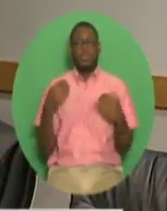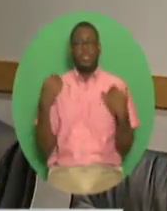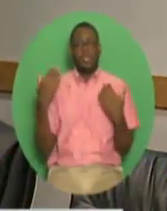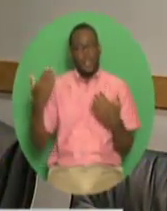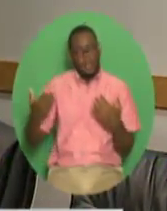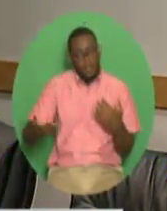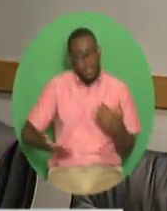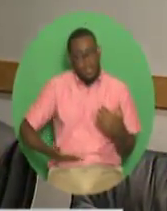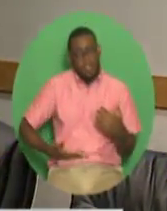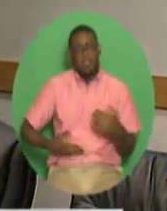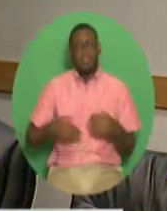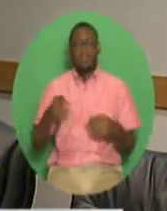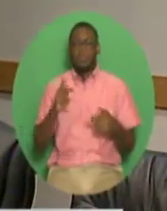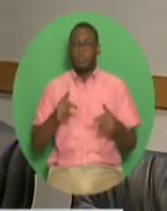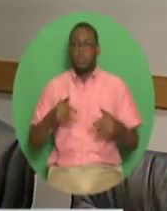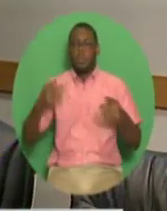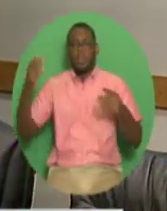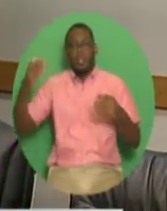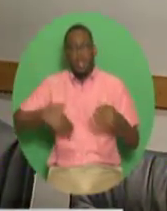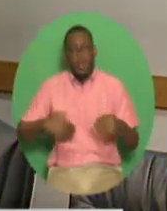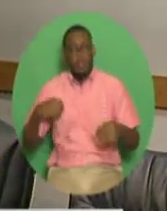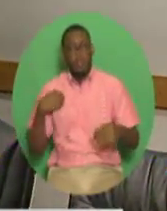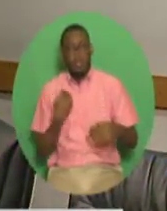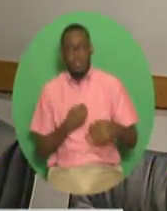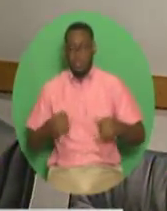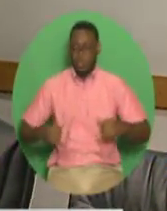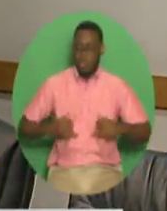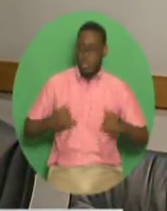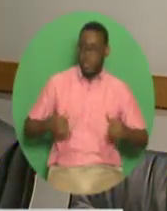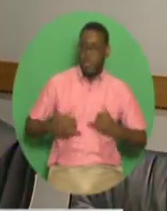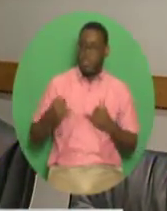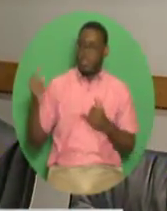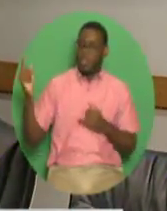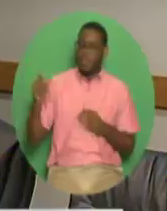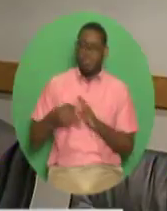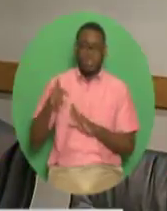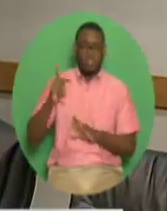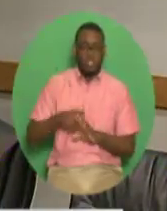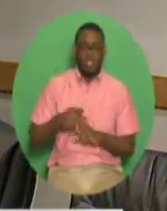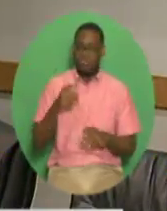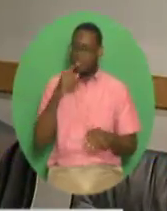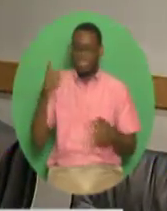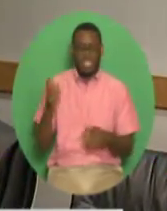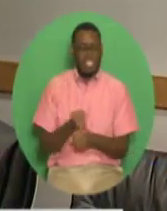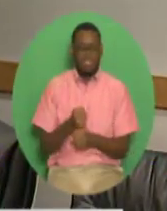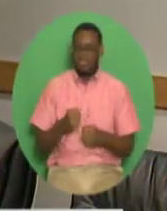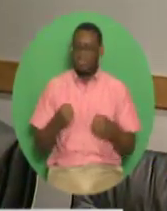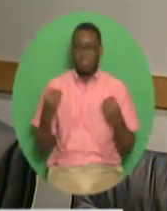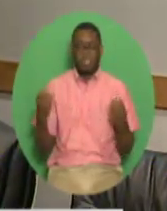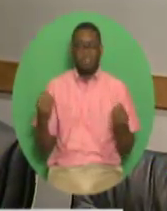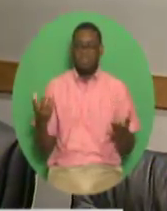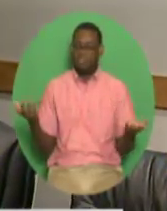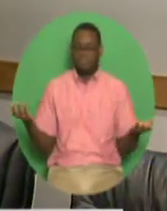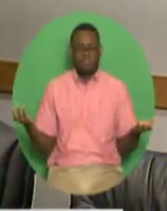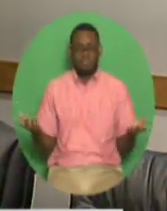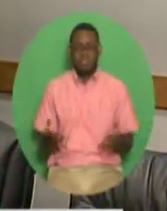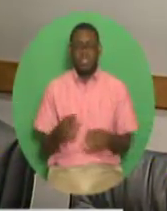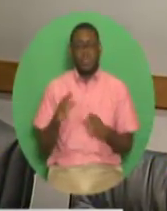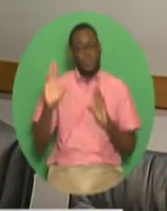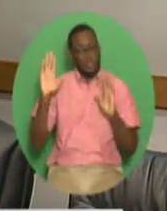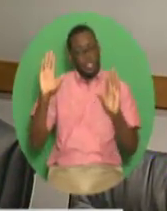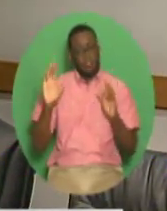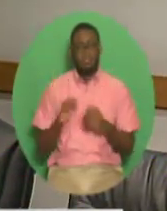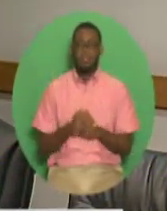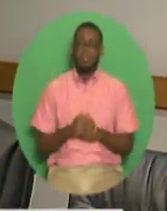youth events, and we don't get that coverage. So I'll just touch base. We are seeing the results, however. Some of your constituencies as well, we'll be seeing the